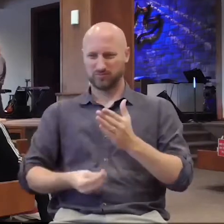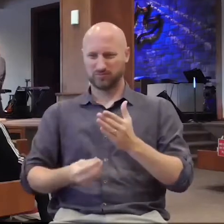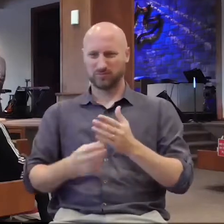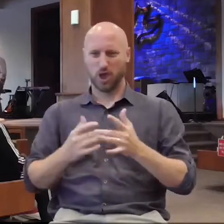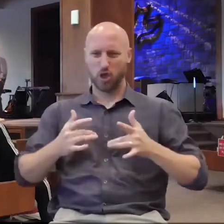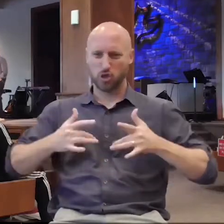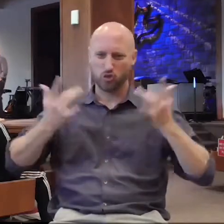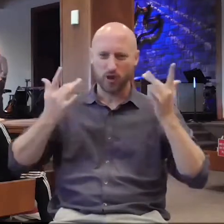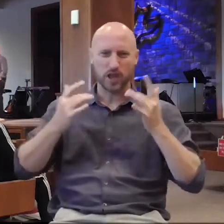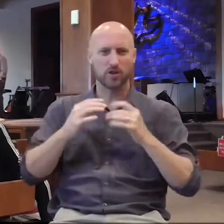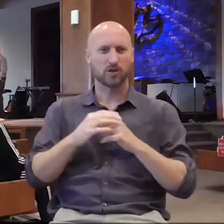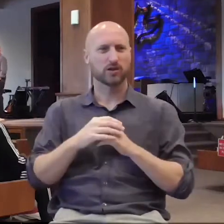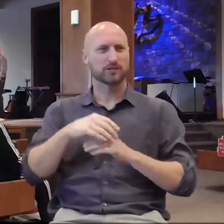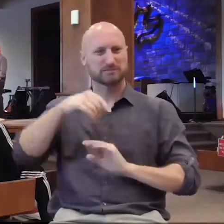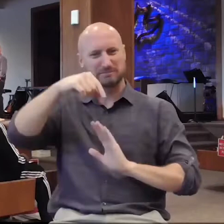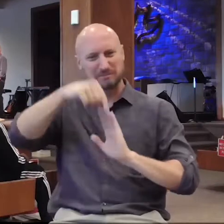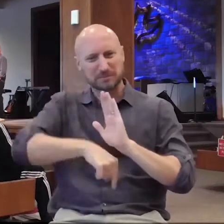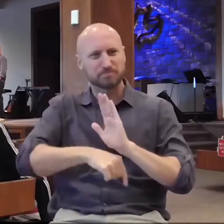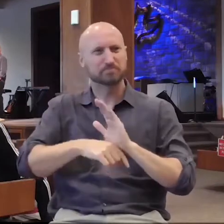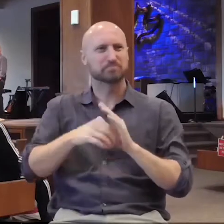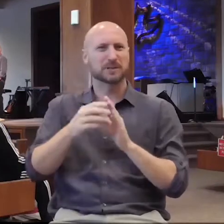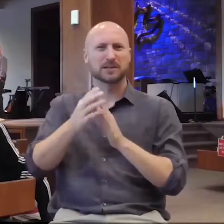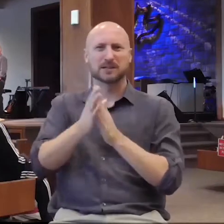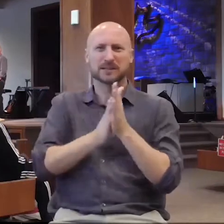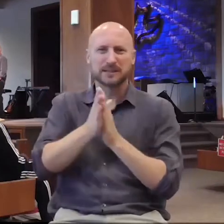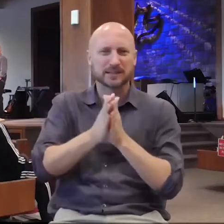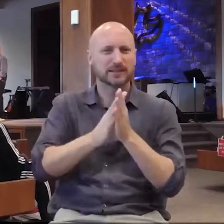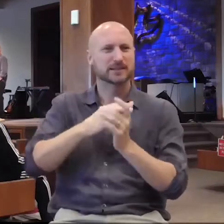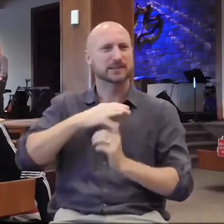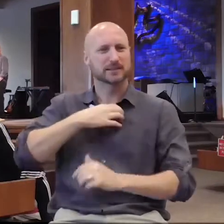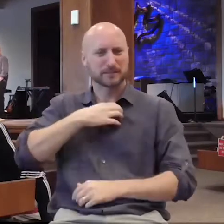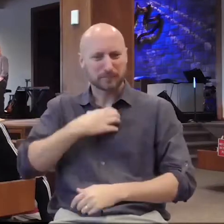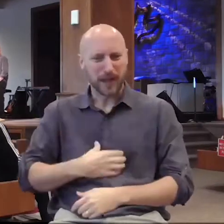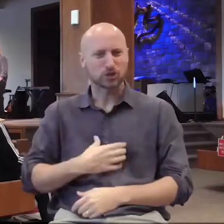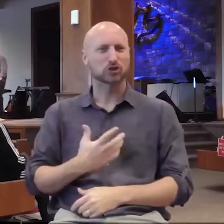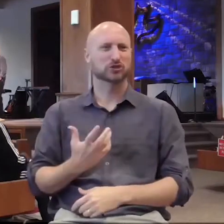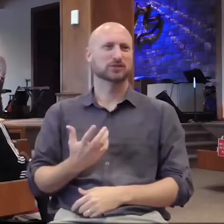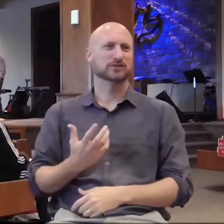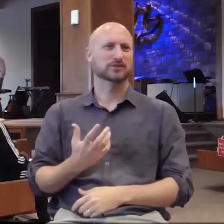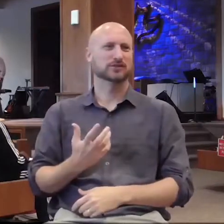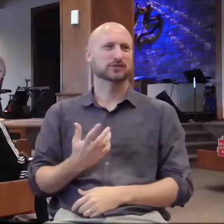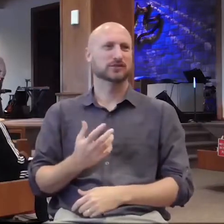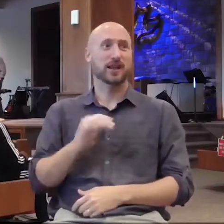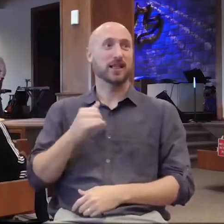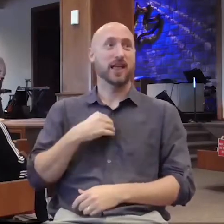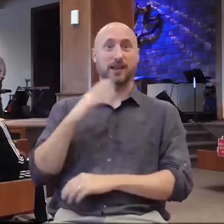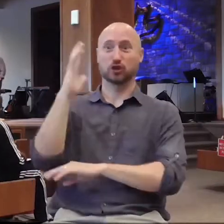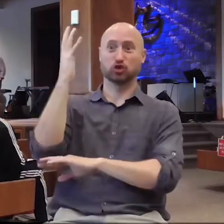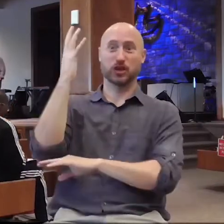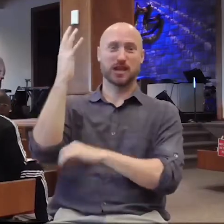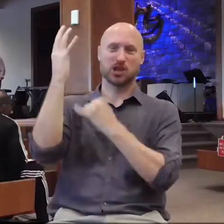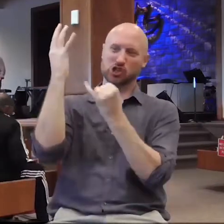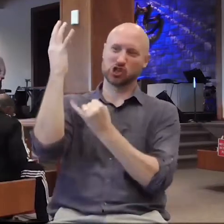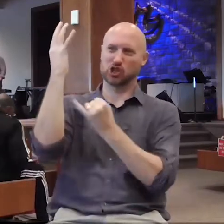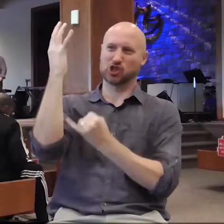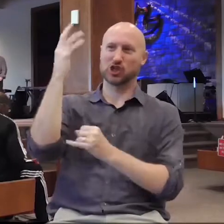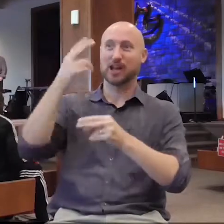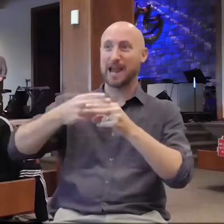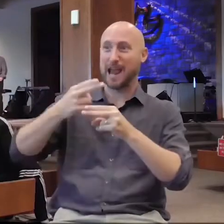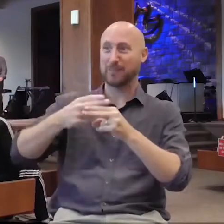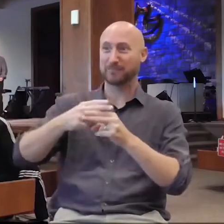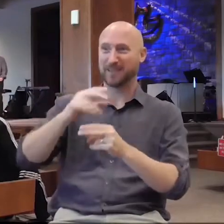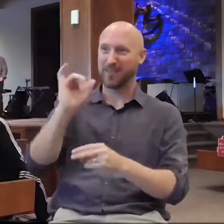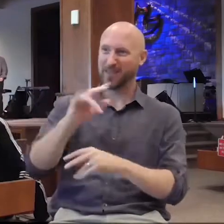There was an intensity. There was that carving a heart and your name's on a tree love. You know, that was